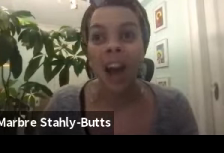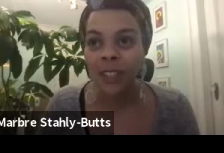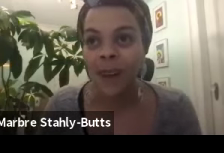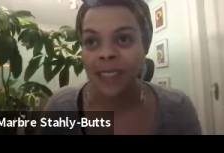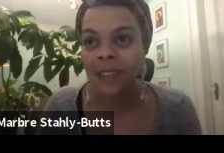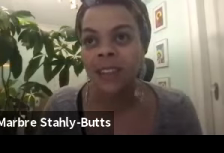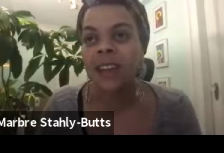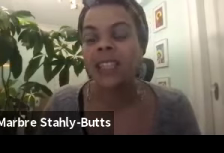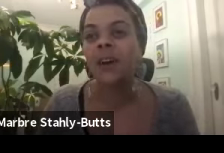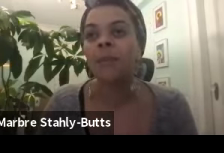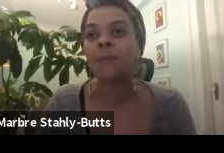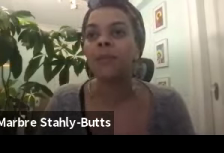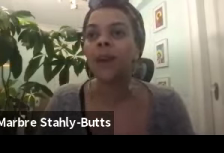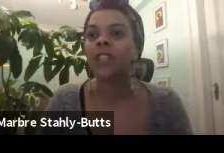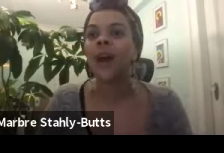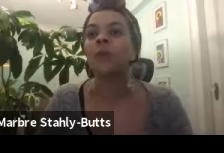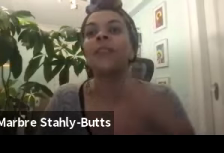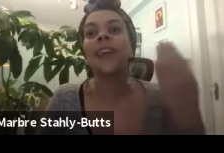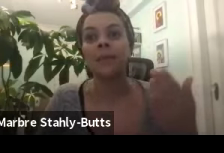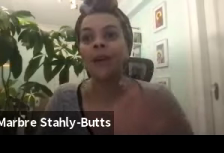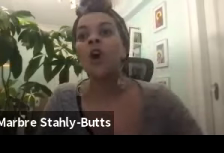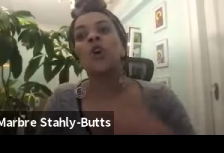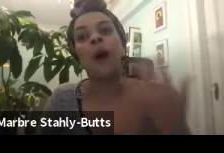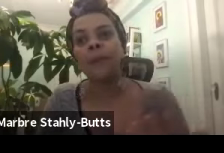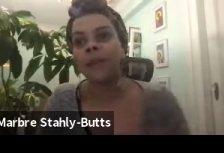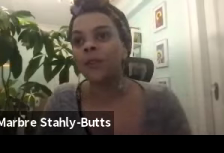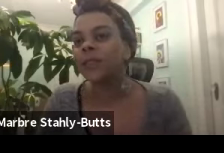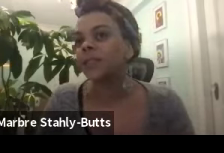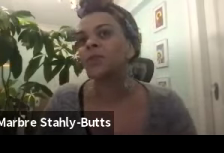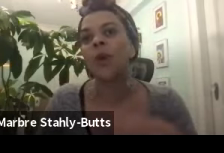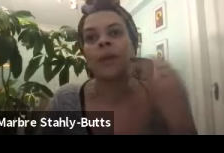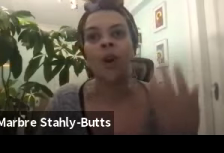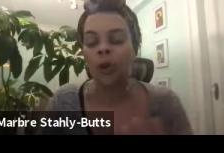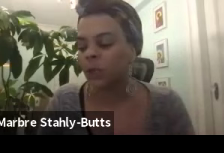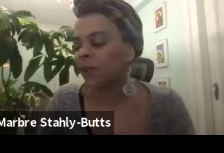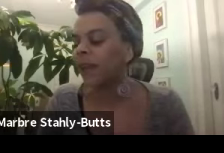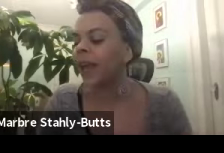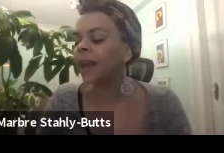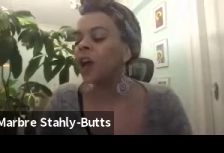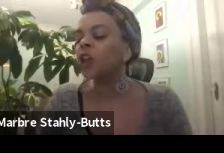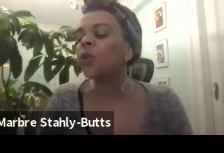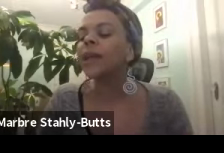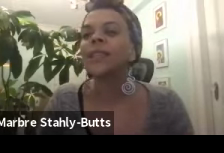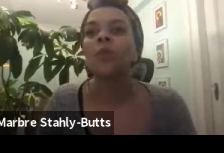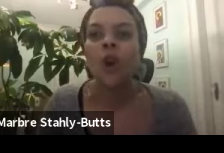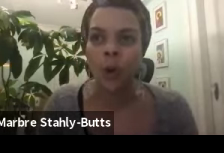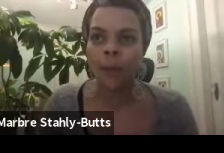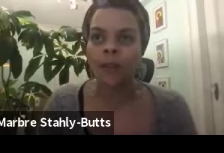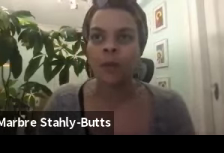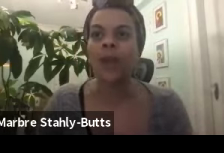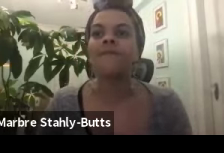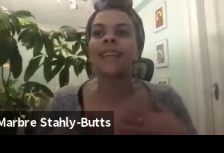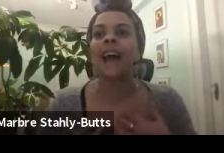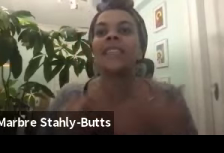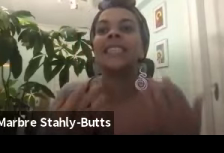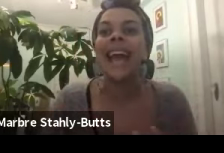fact not responsive to the needs of our people, right? And so how do we think about cooperative food systems, cooperative ownership of land, unions and work cooperatives,